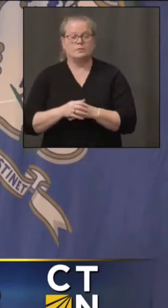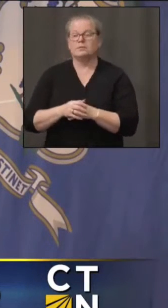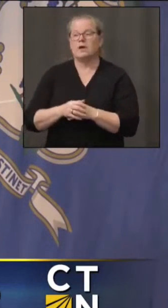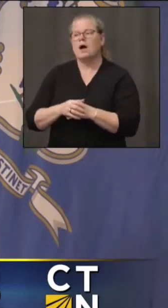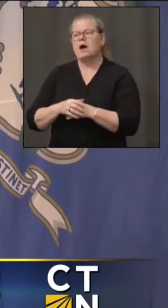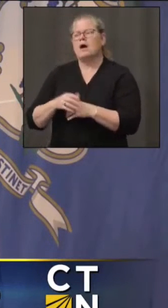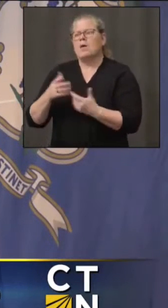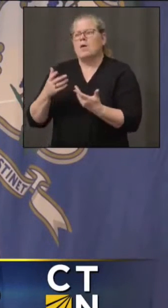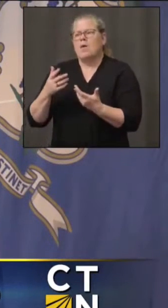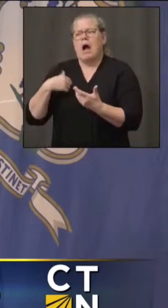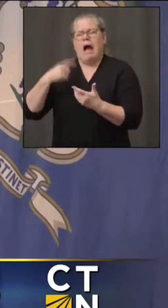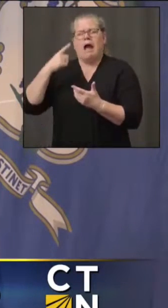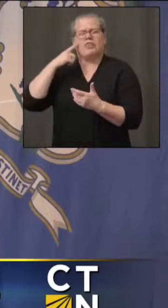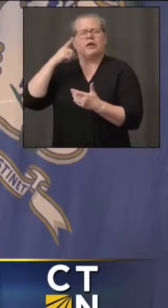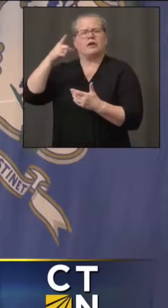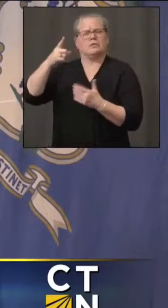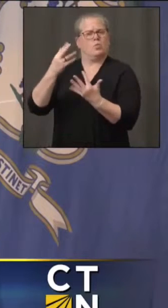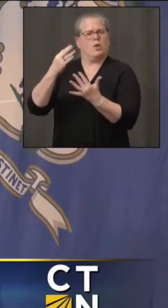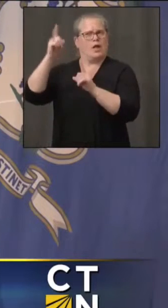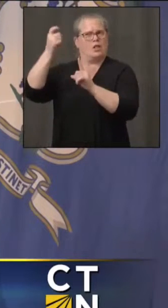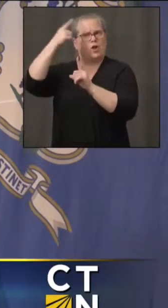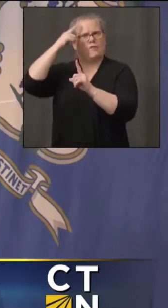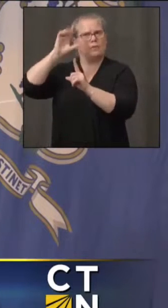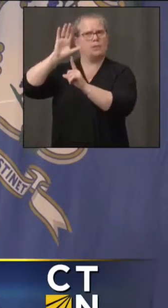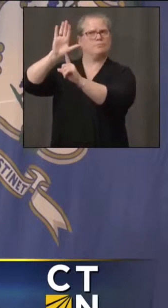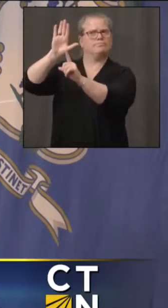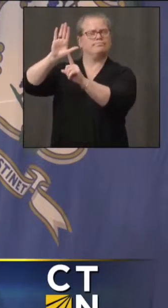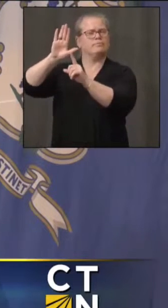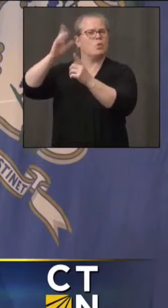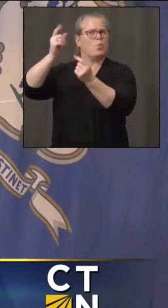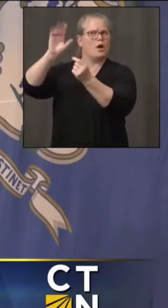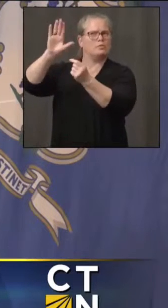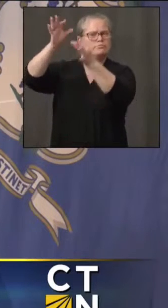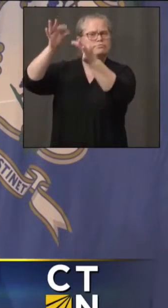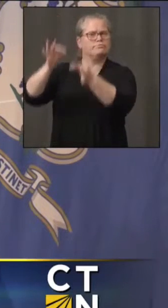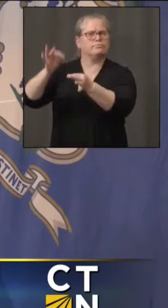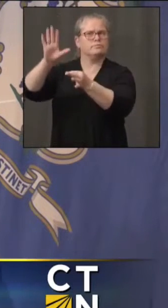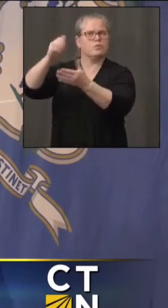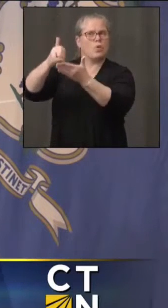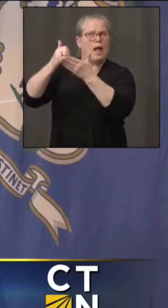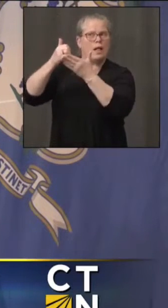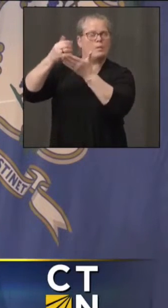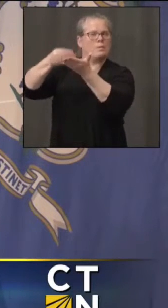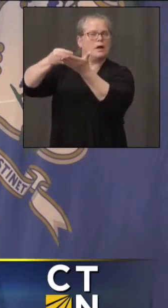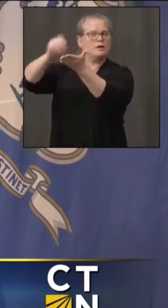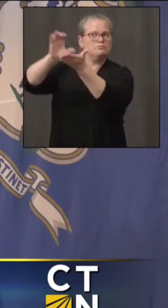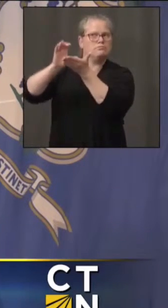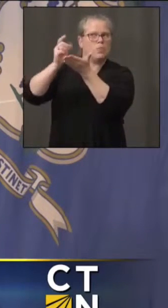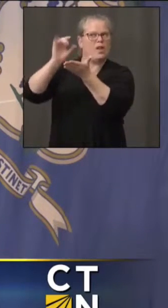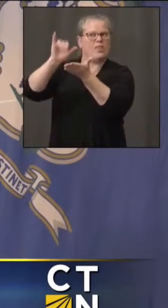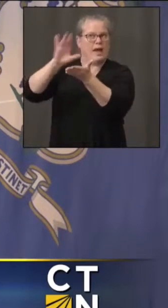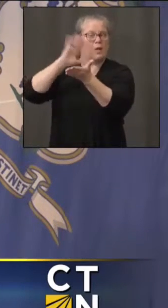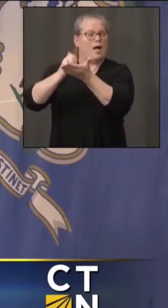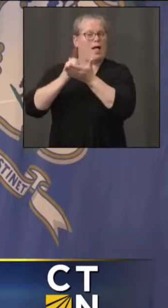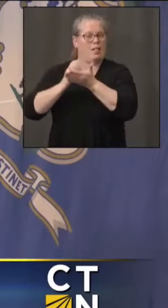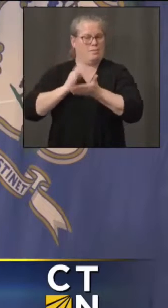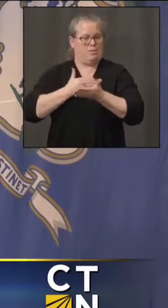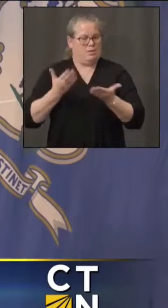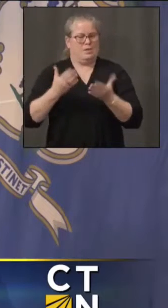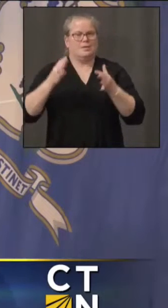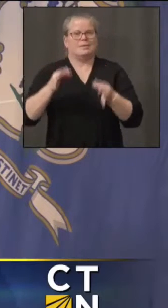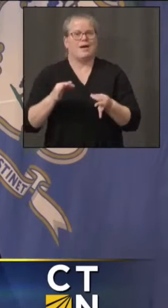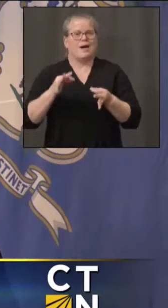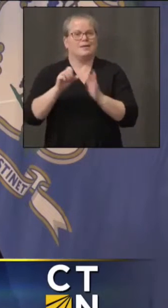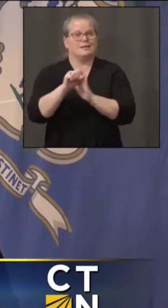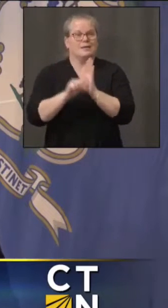days. And I think that will certainly inform our thinking in terms of what we've got to do as a state. But you're right. I got to tell you, whether it's not-for-profits, whether